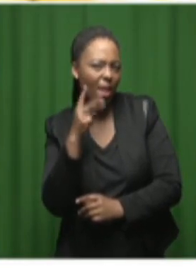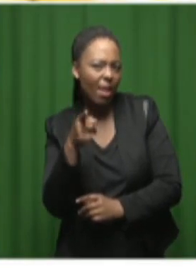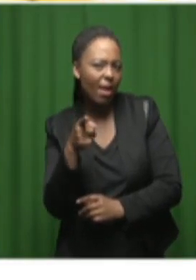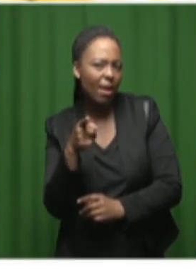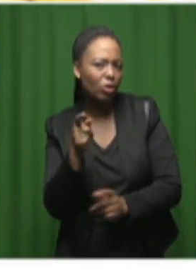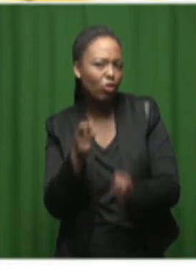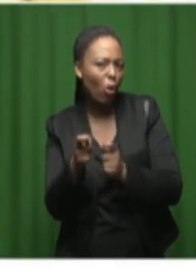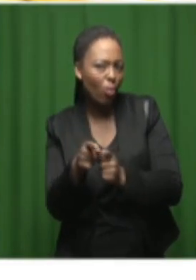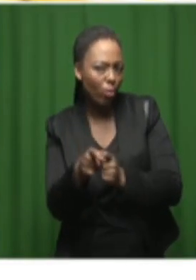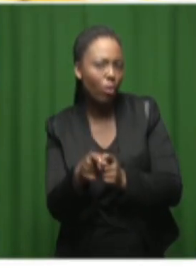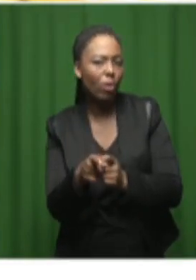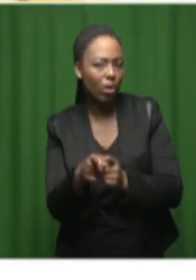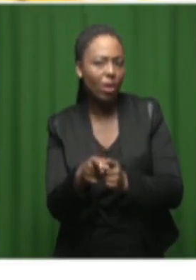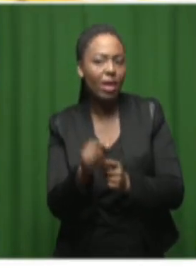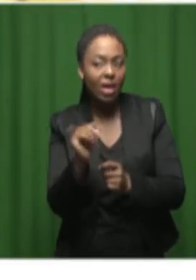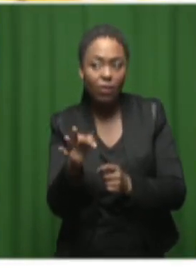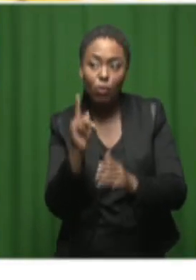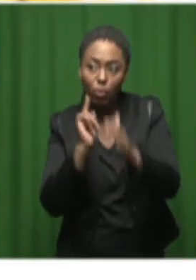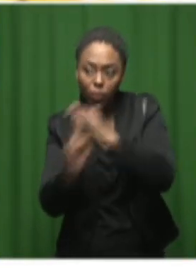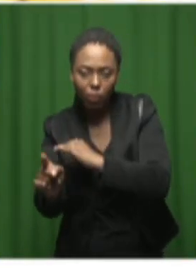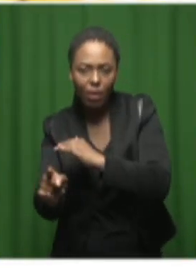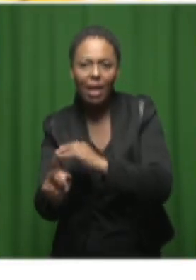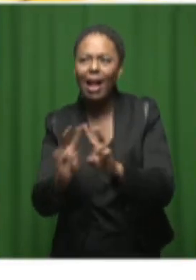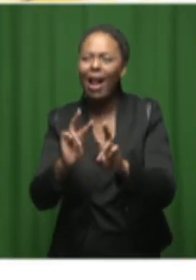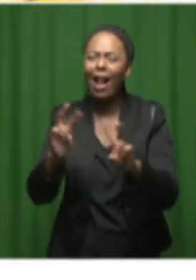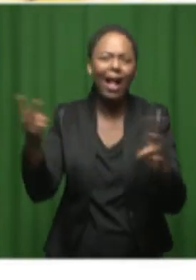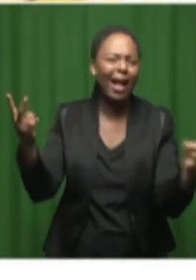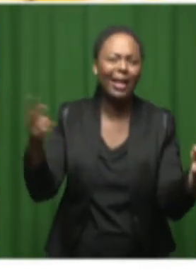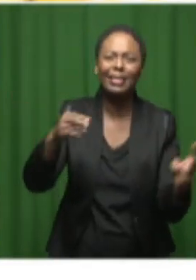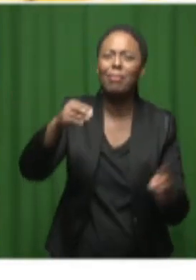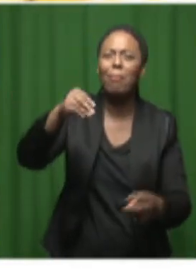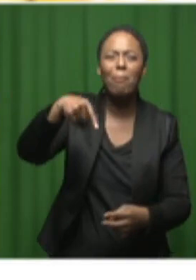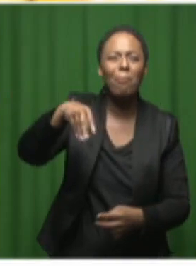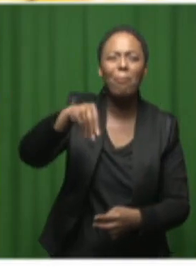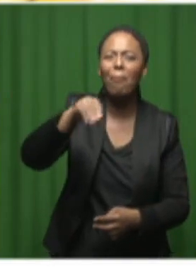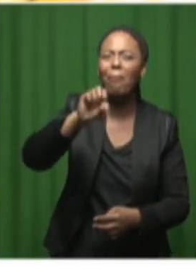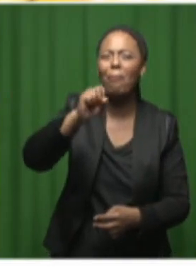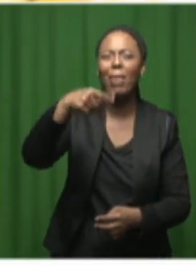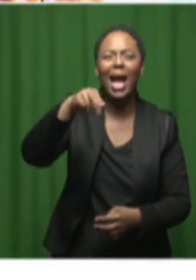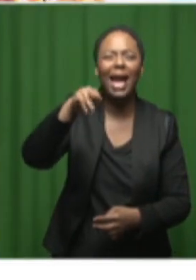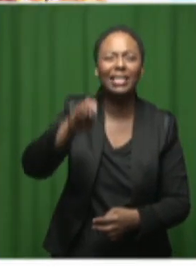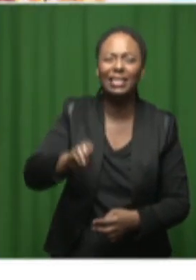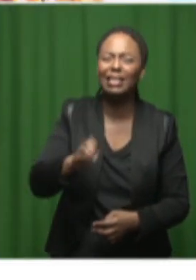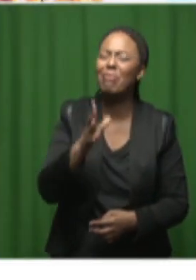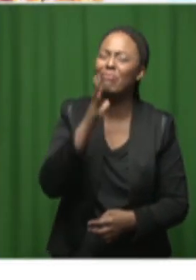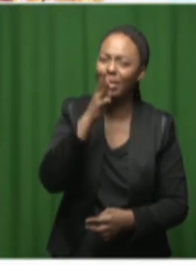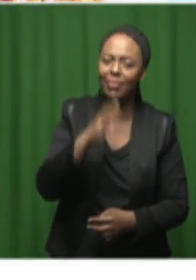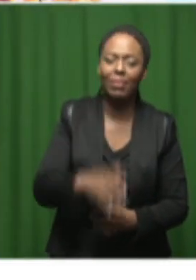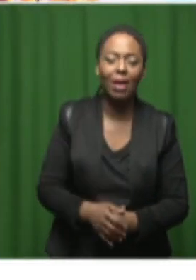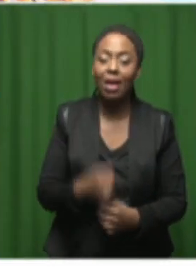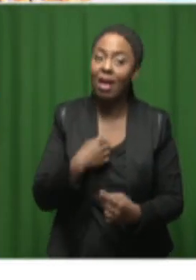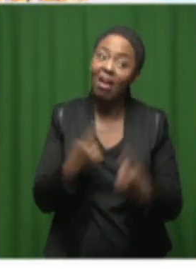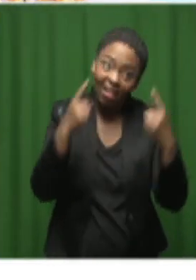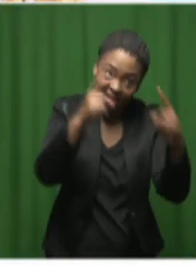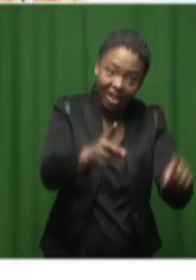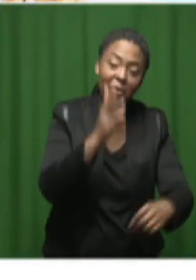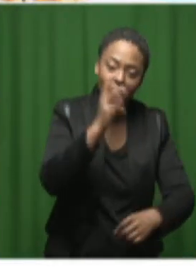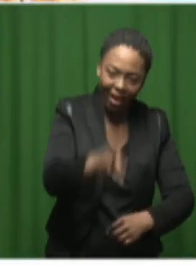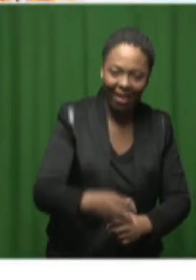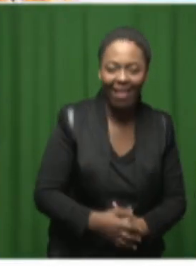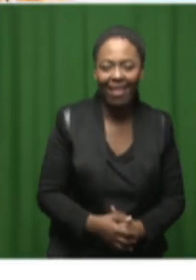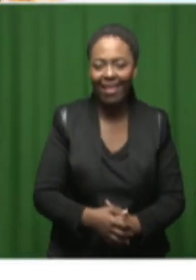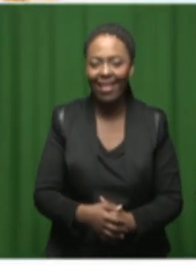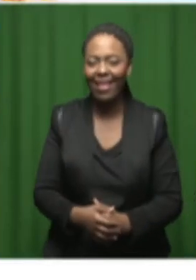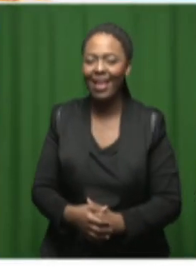you go to that place, it's a minefield of spices. Spices and spices. You're a girl next to my heart.